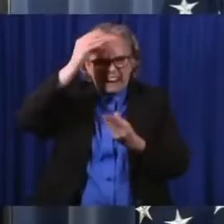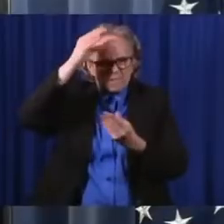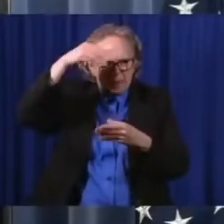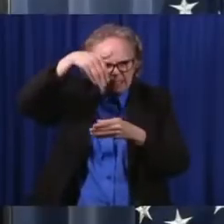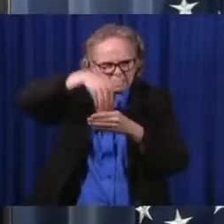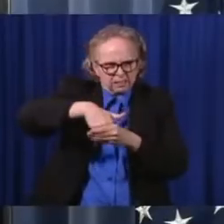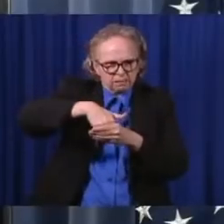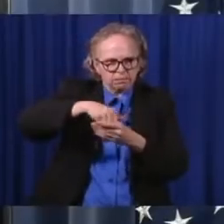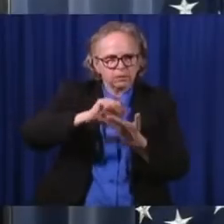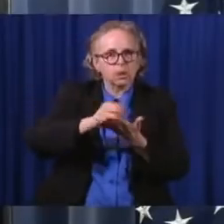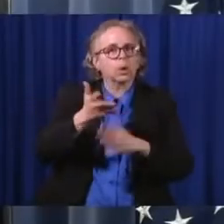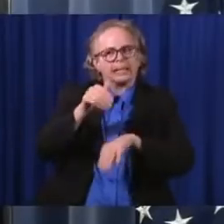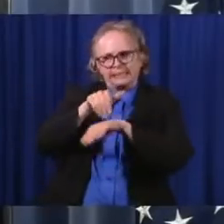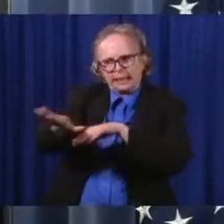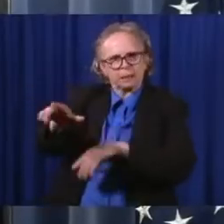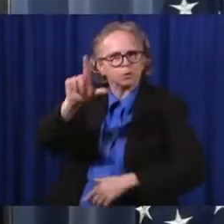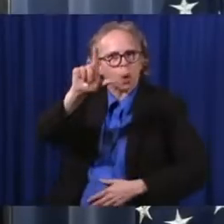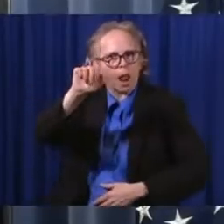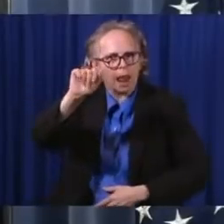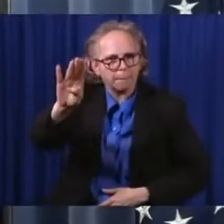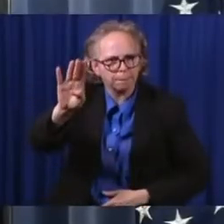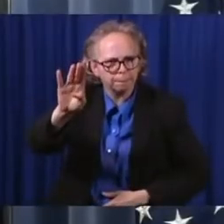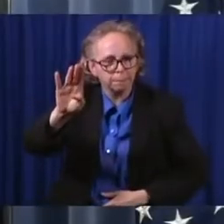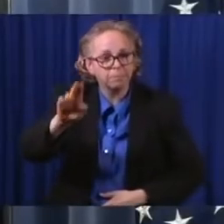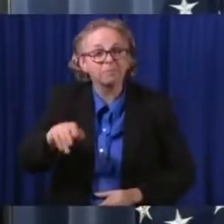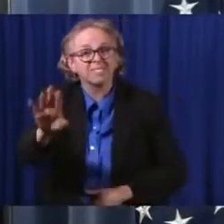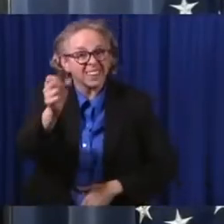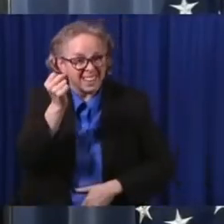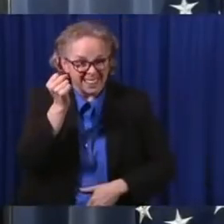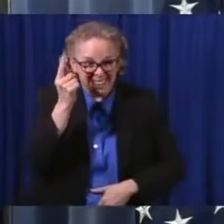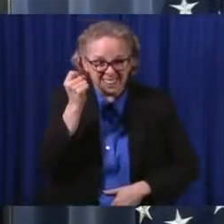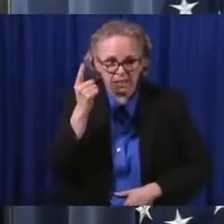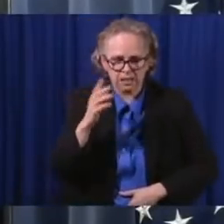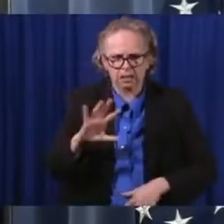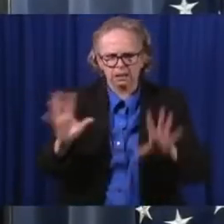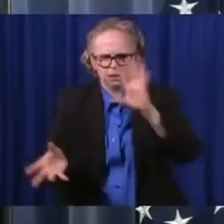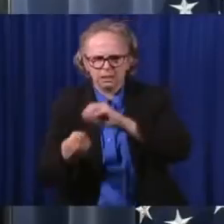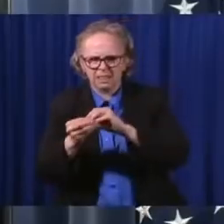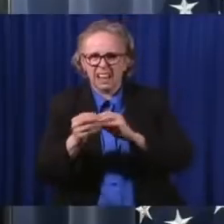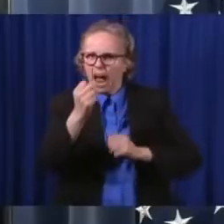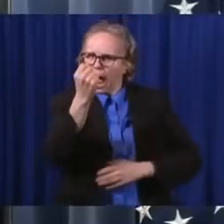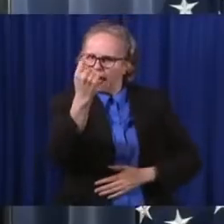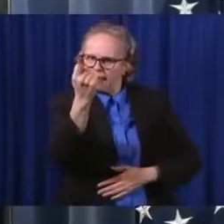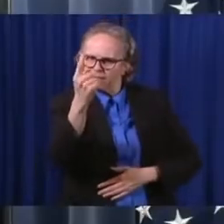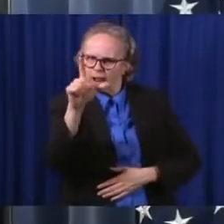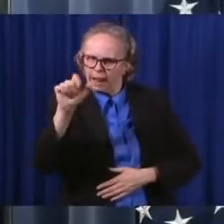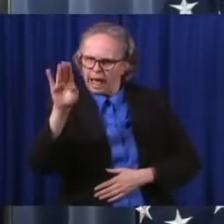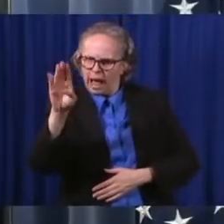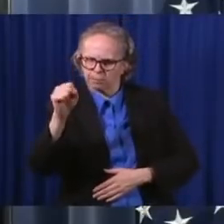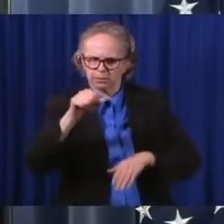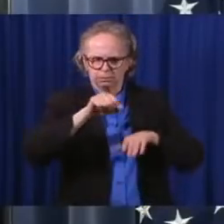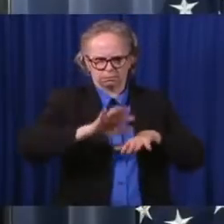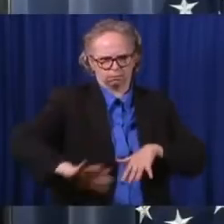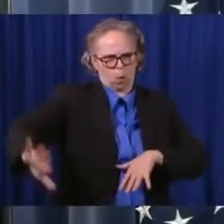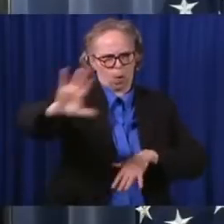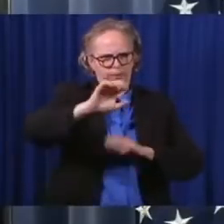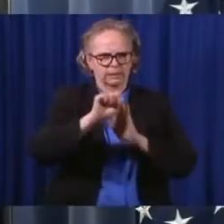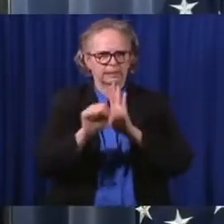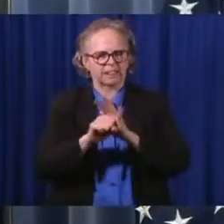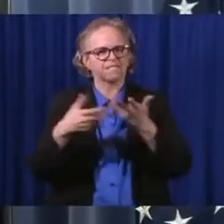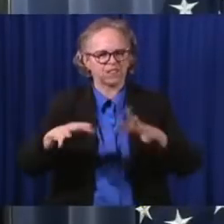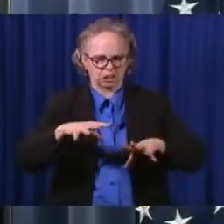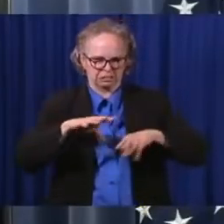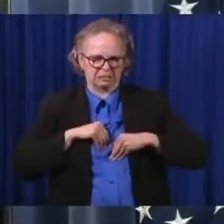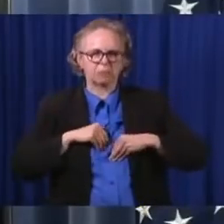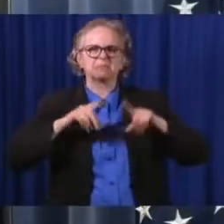to the laboratories. There are 11 labs going to 12 around the state that process these for us. So we collect the specimens, and this